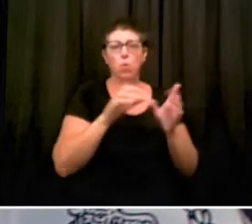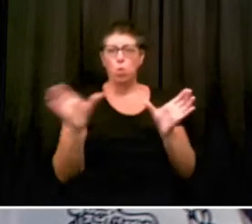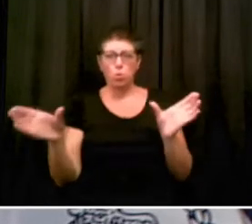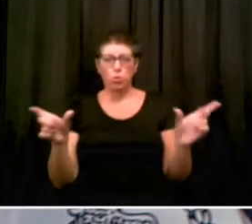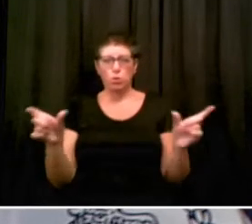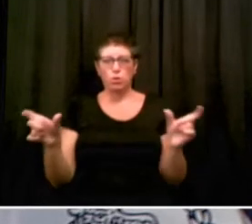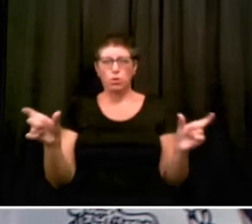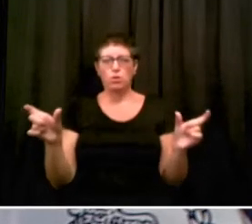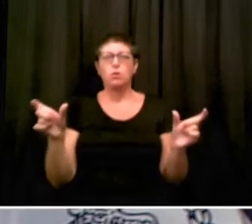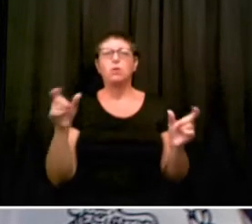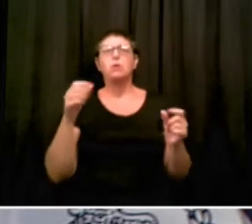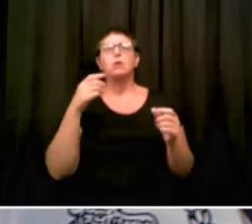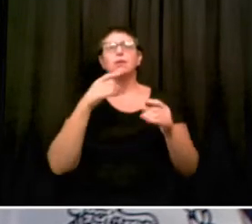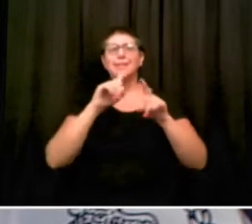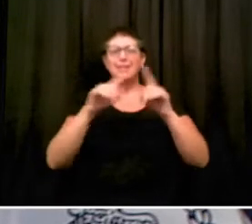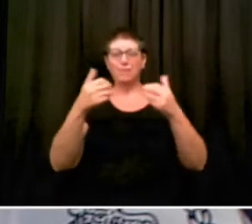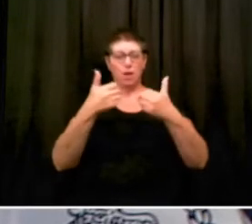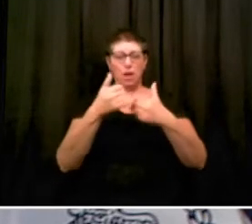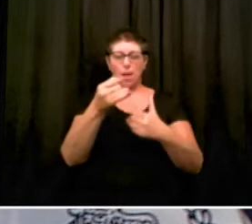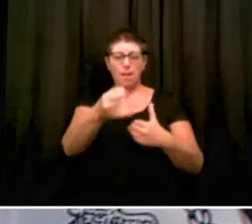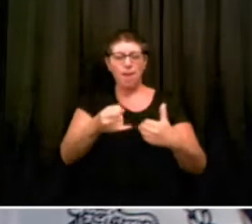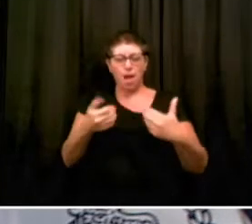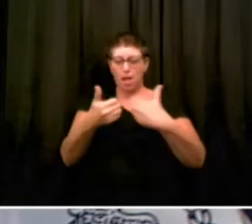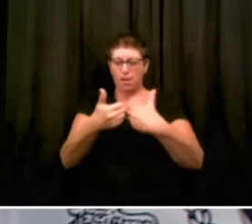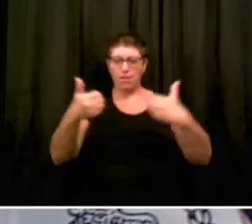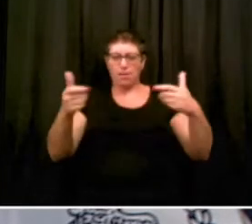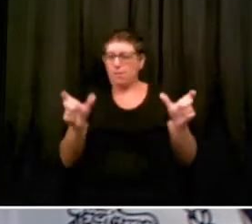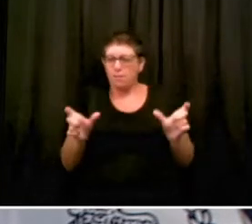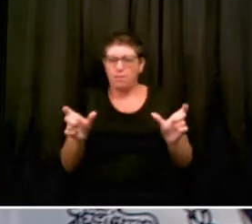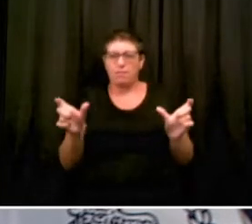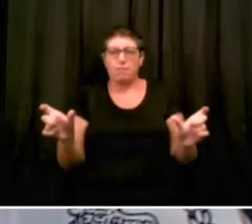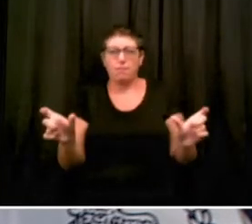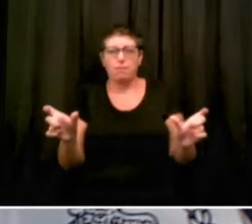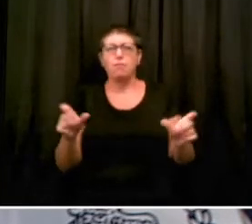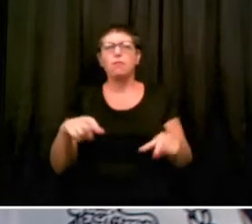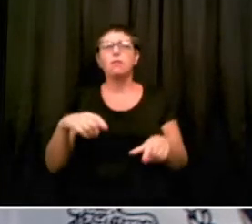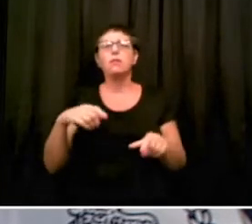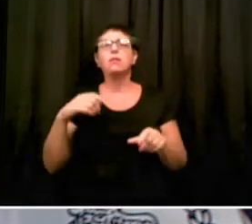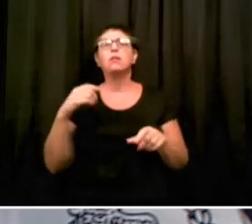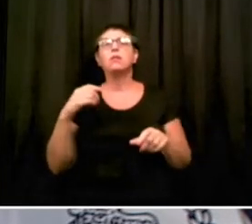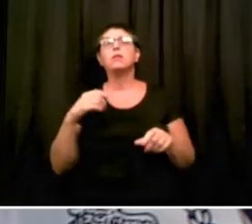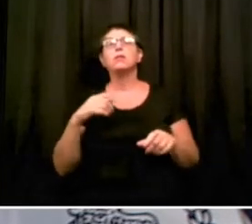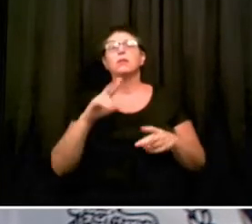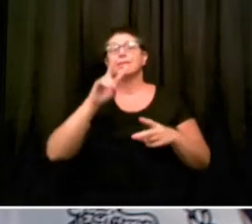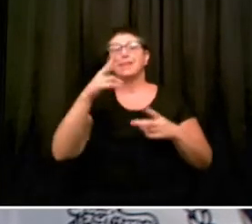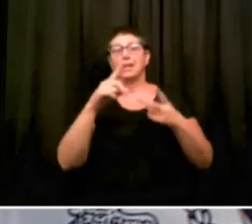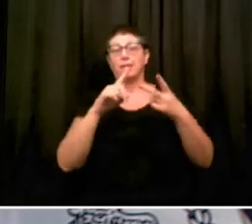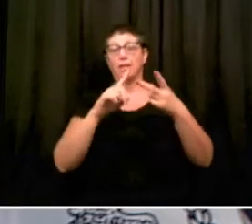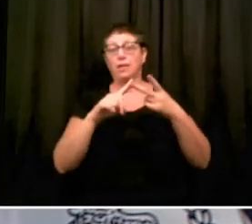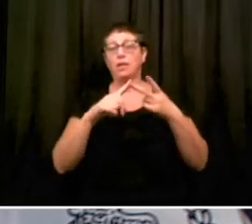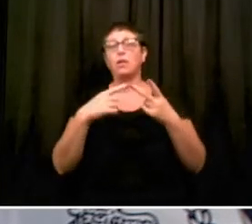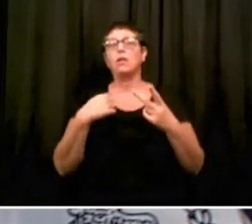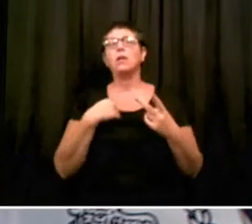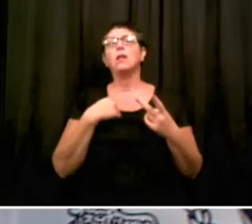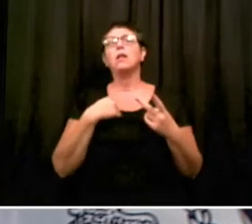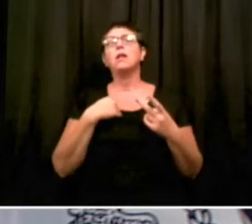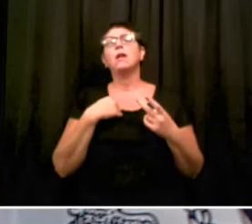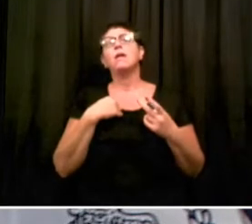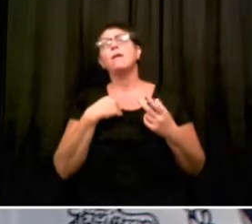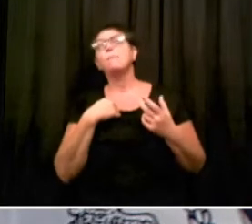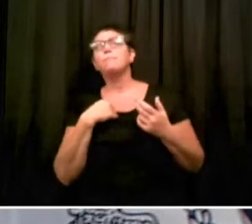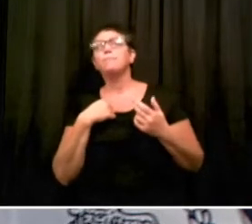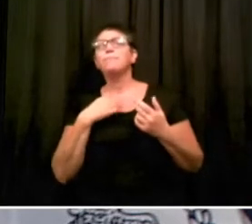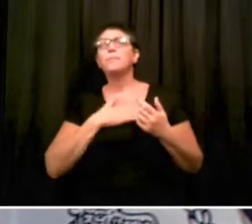do think the intentionality is crucial. To the point about will there be more or less, I will just offer my view. I think